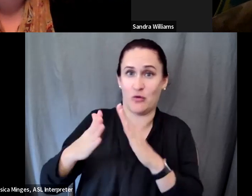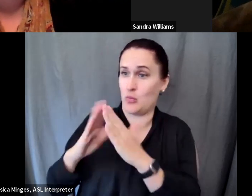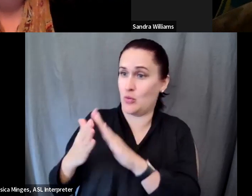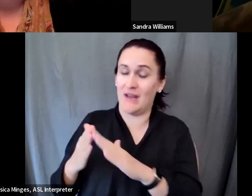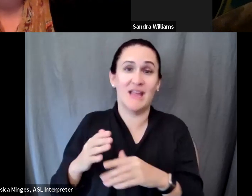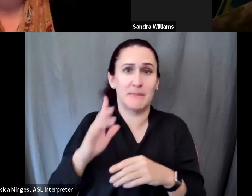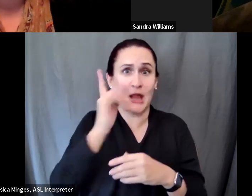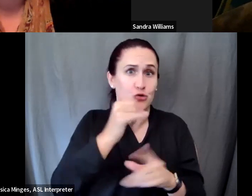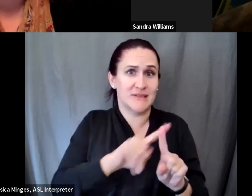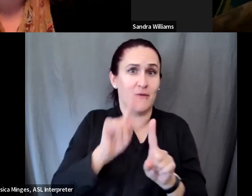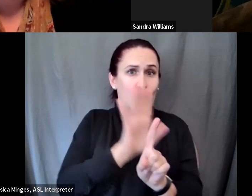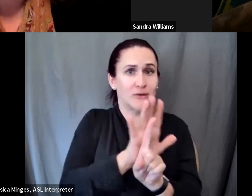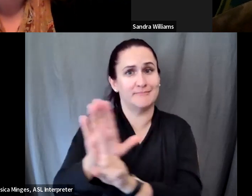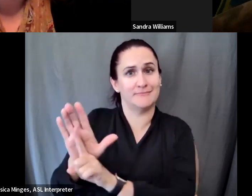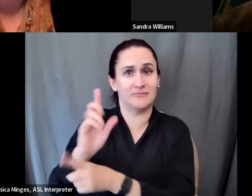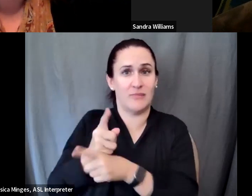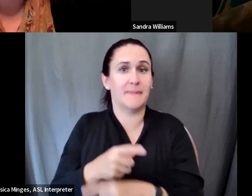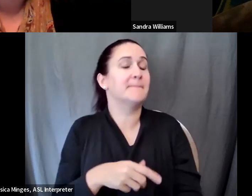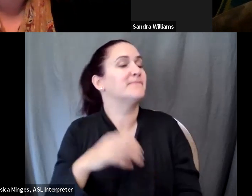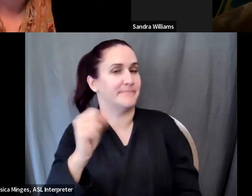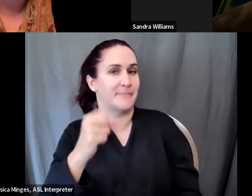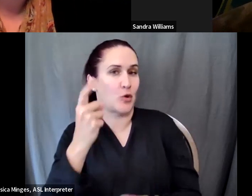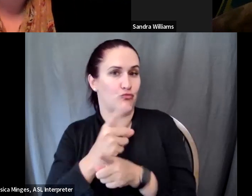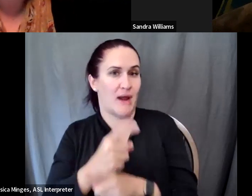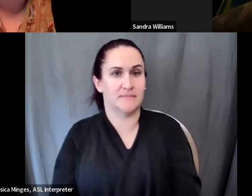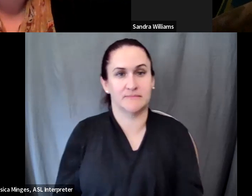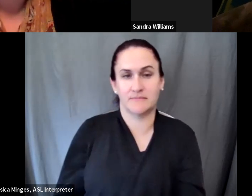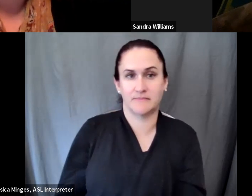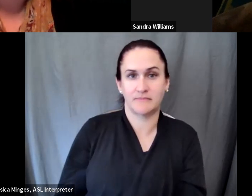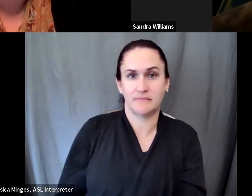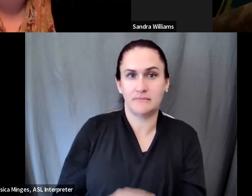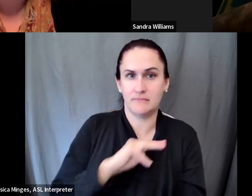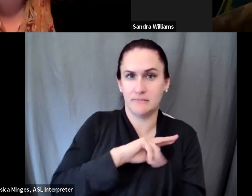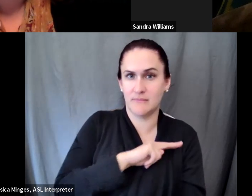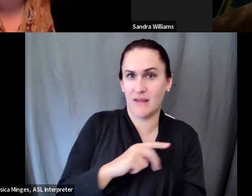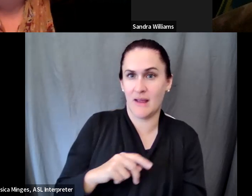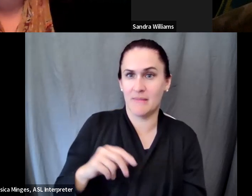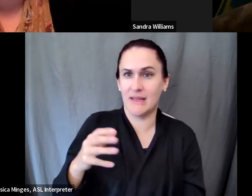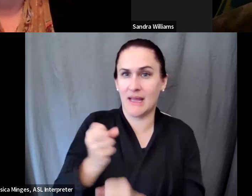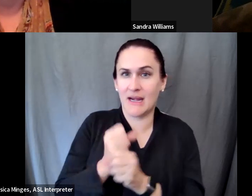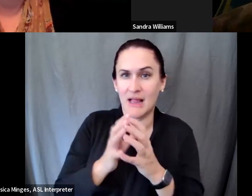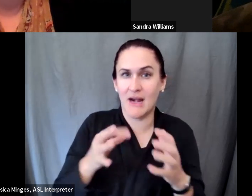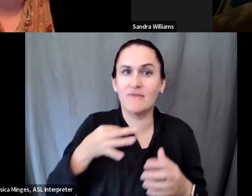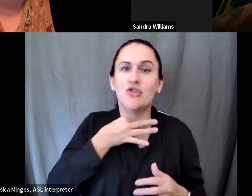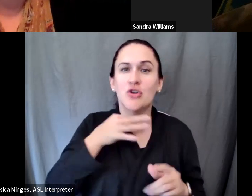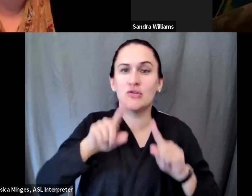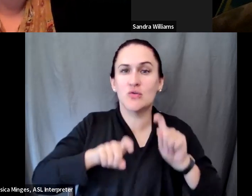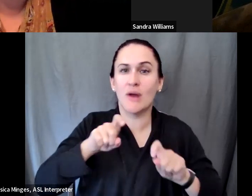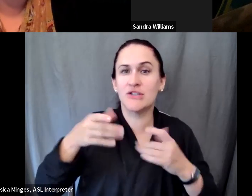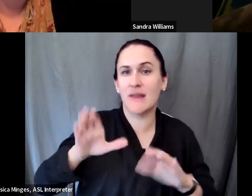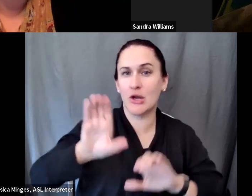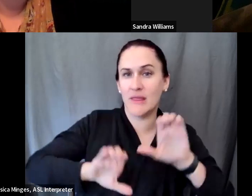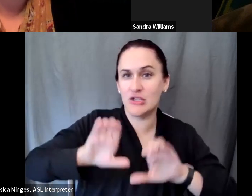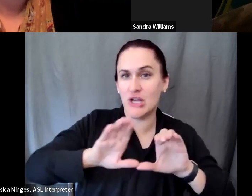us. Exactly. I'm getting a lot of curious questions in the chat and